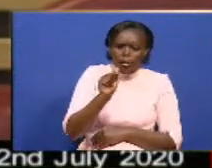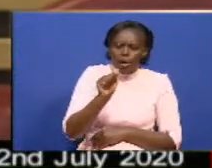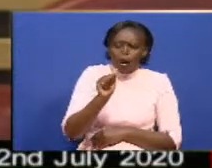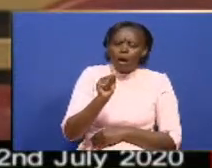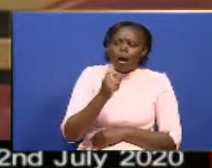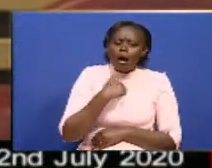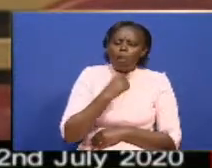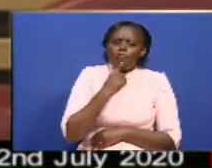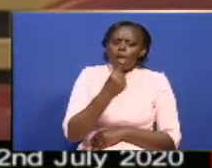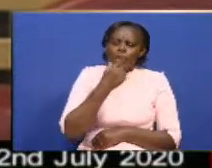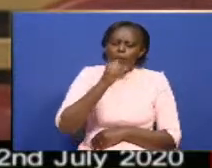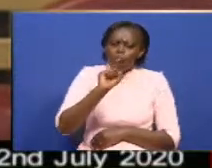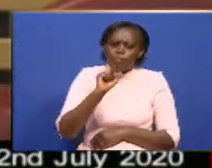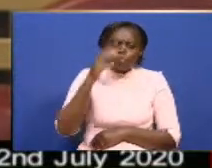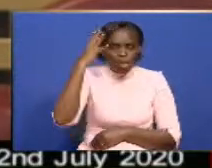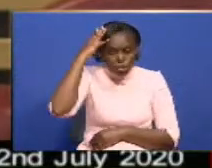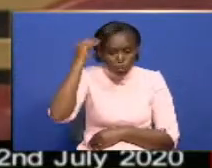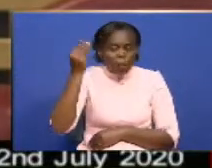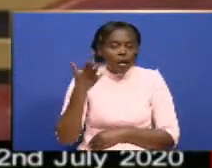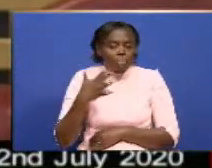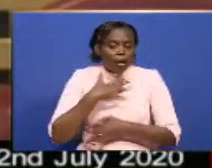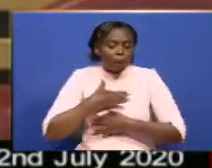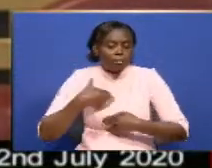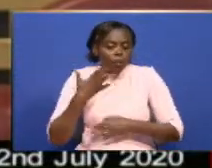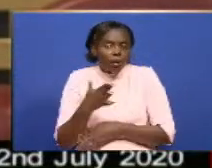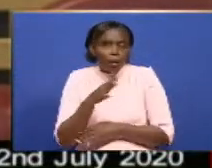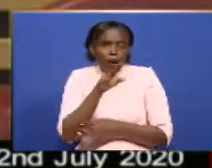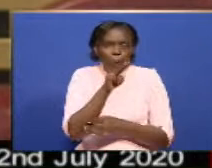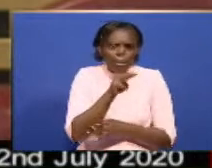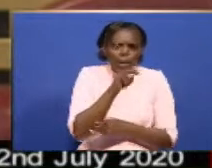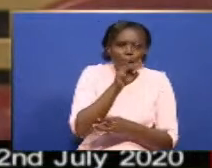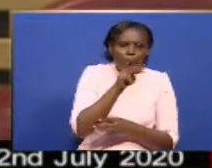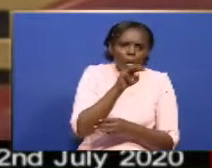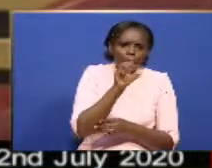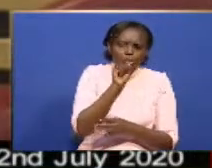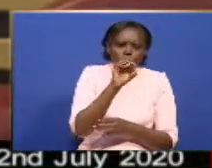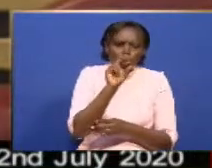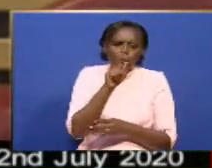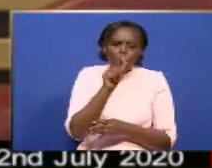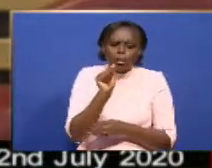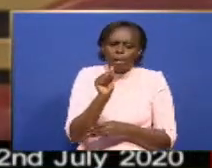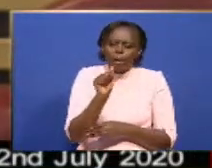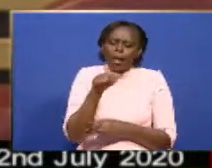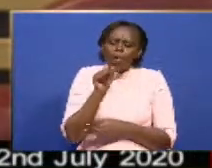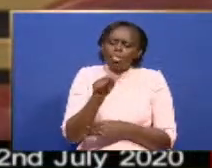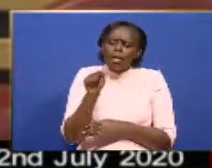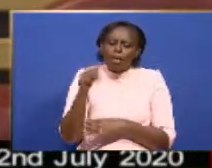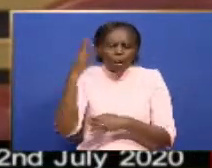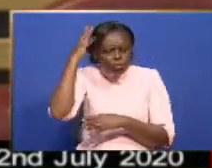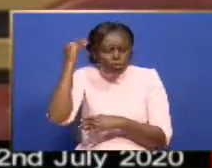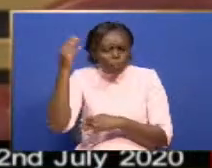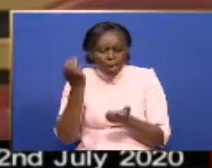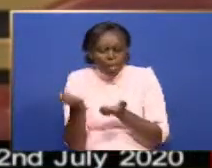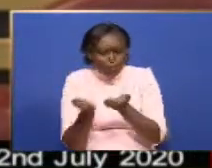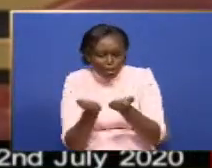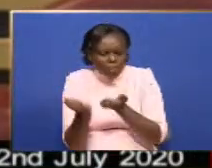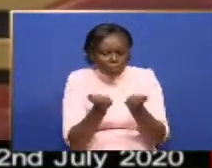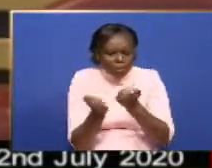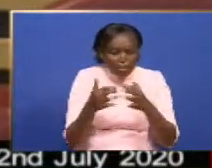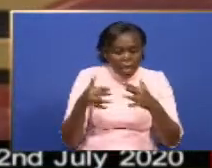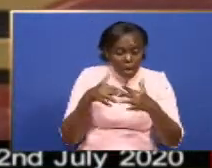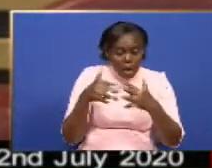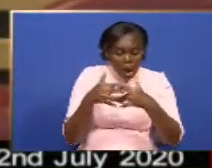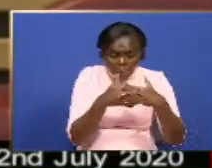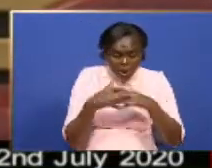150 million Somali refugees in Minnesota. And the kind of business and engagement they're doing and the way they